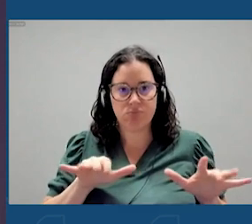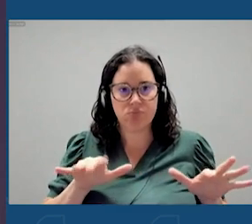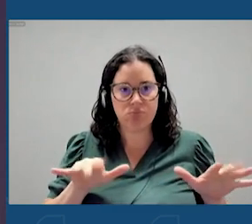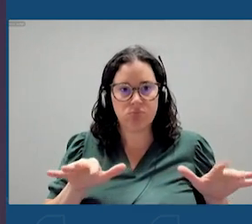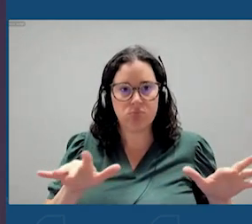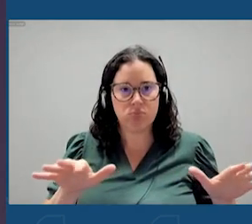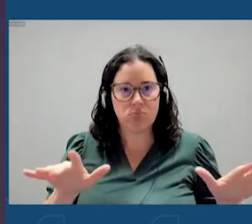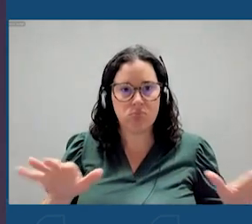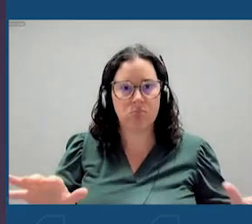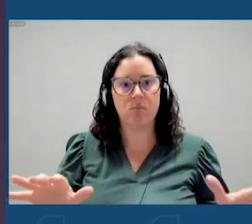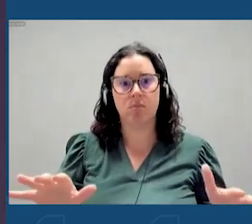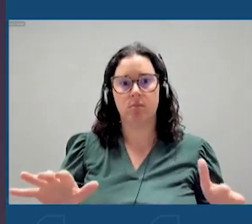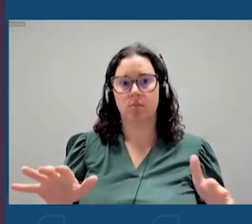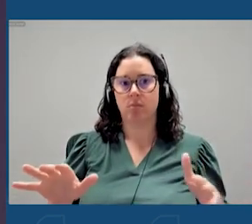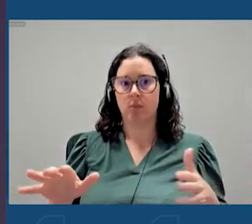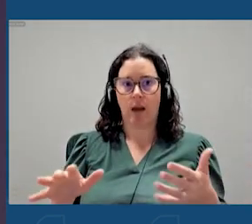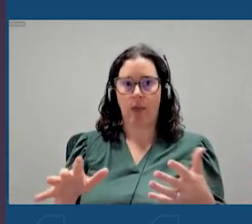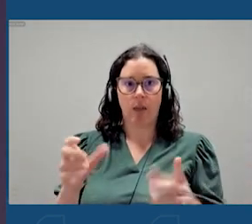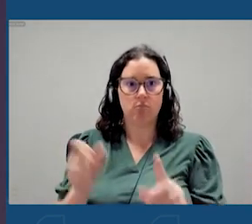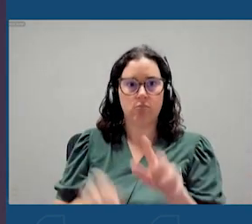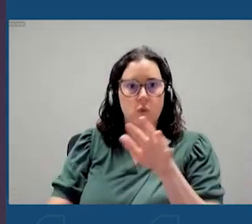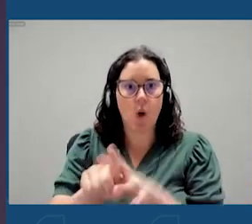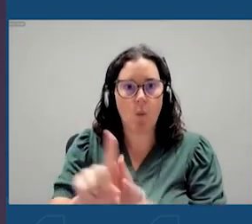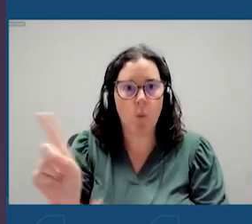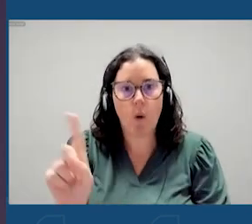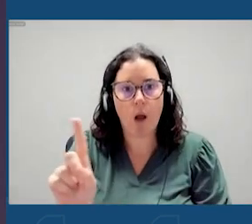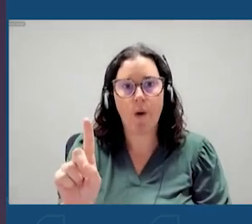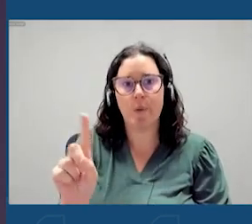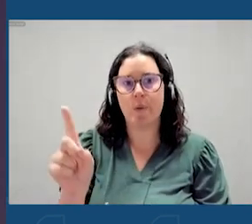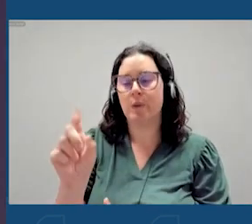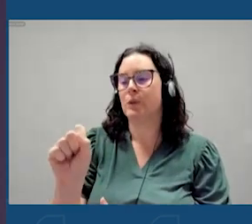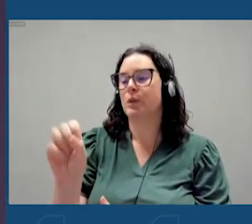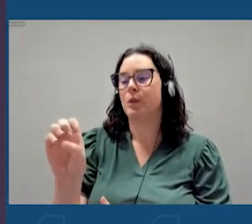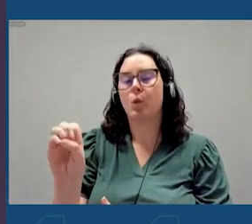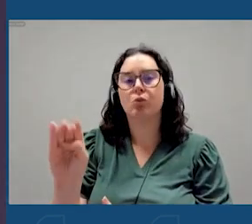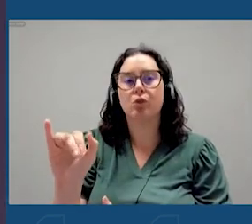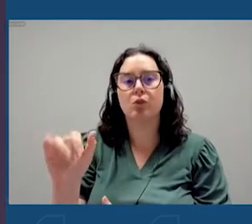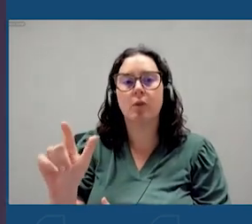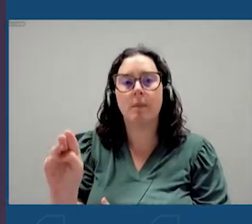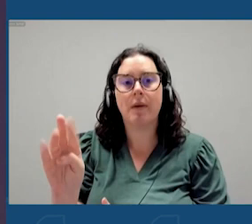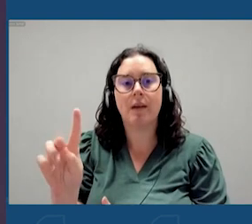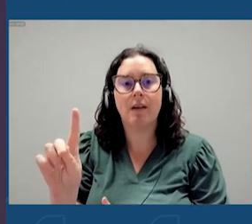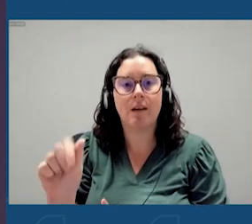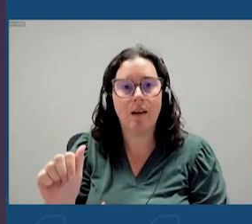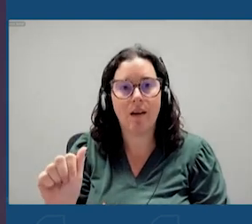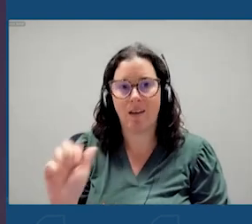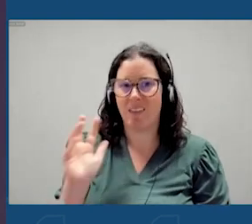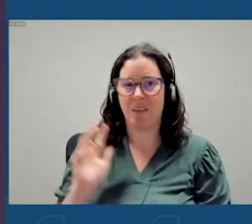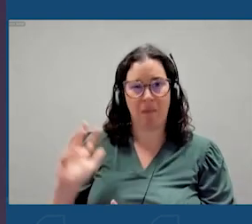platforms like social media, where they can get a following where there never would have been one in the past.